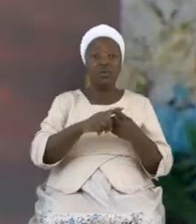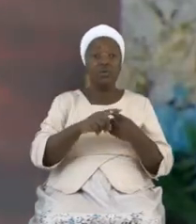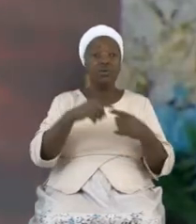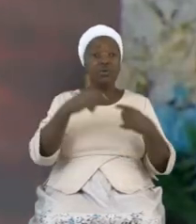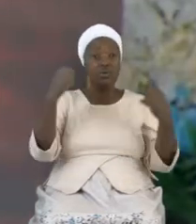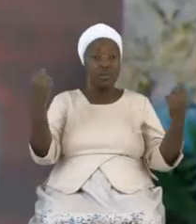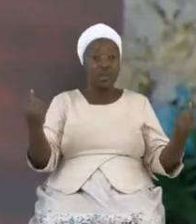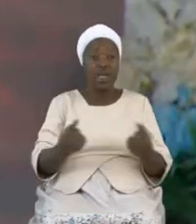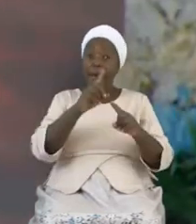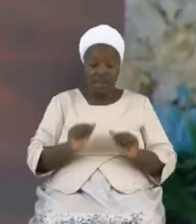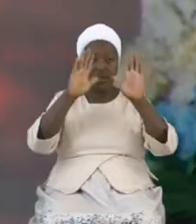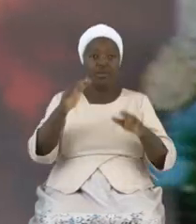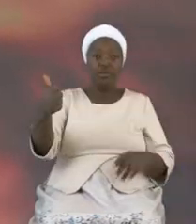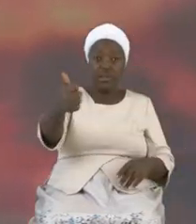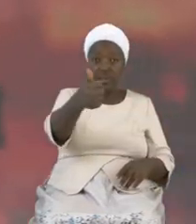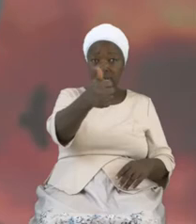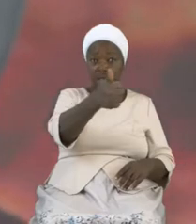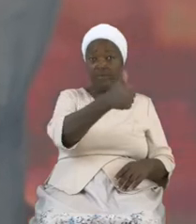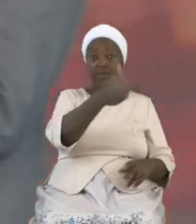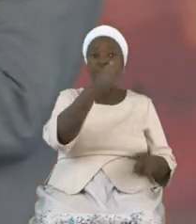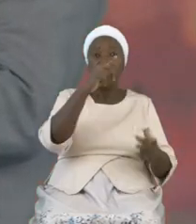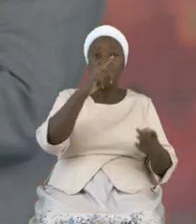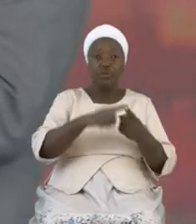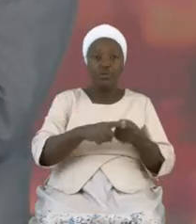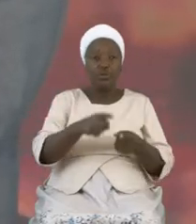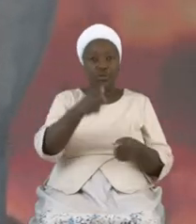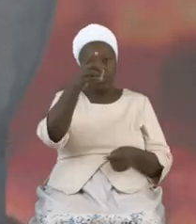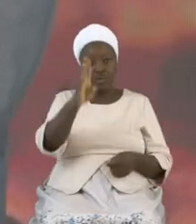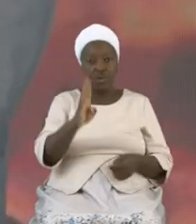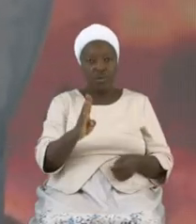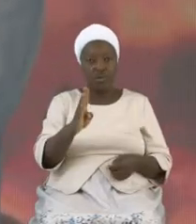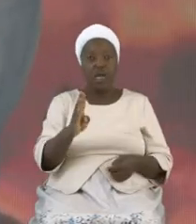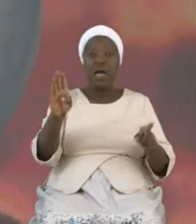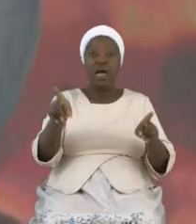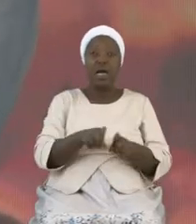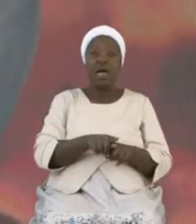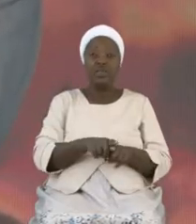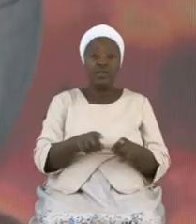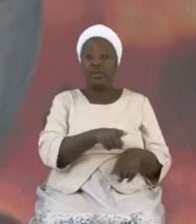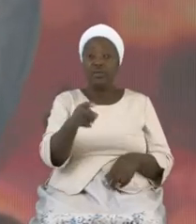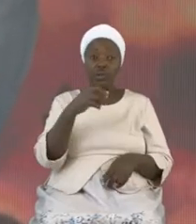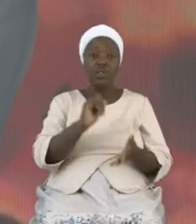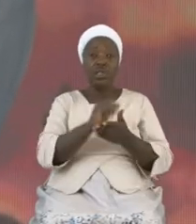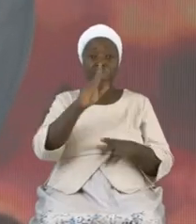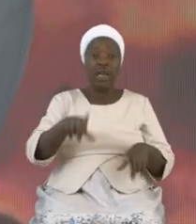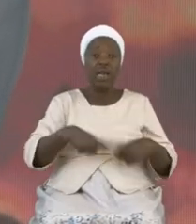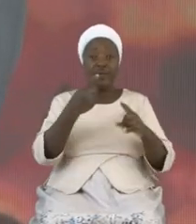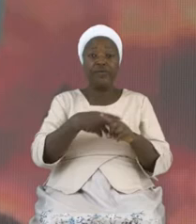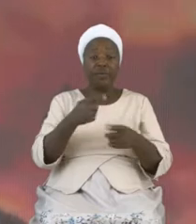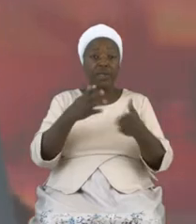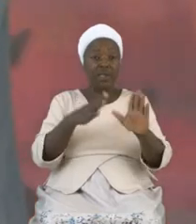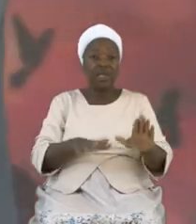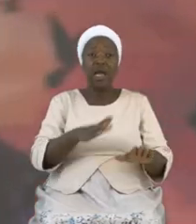unto God as those that are alive from the dead, and your members,